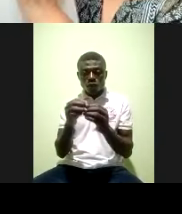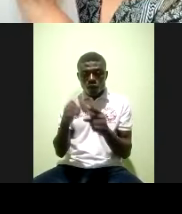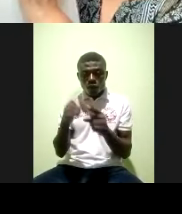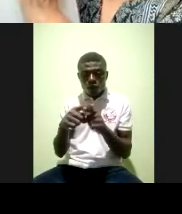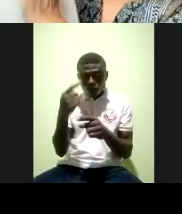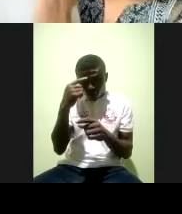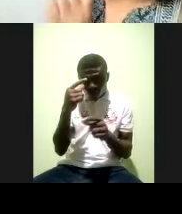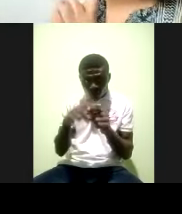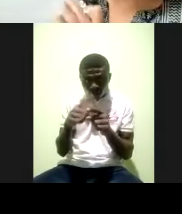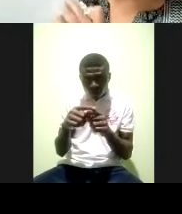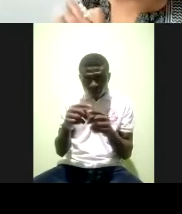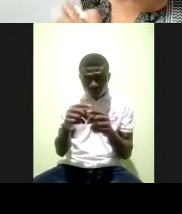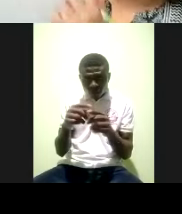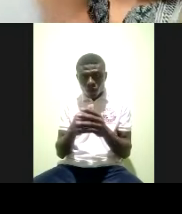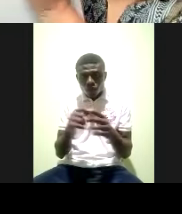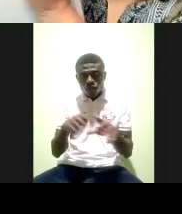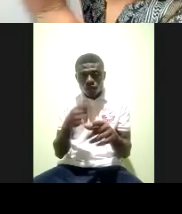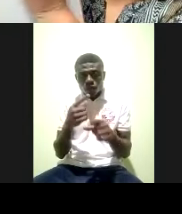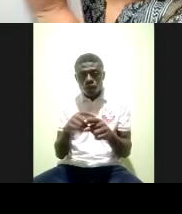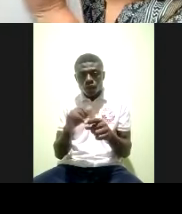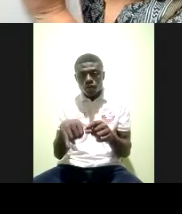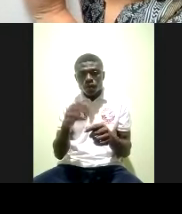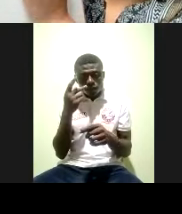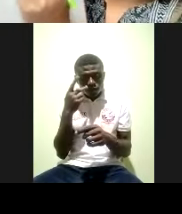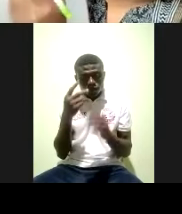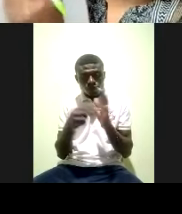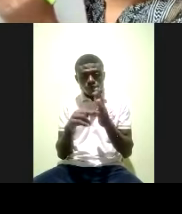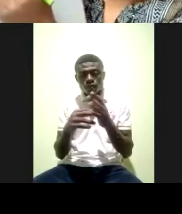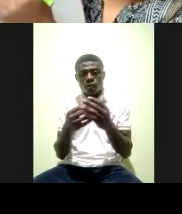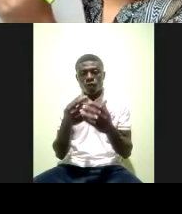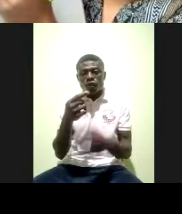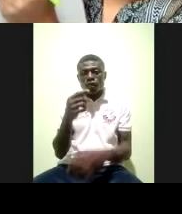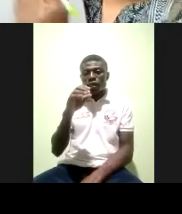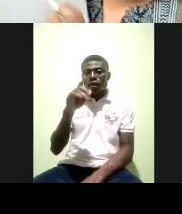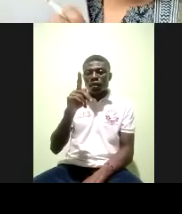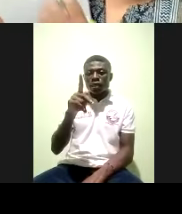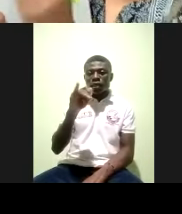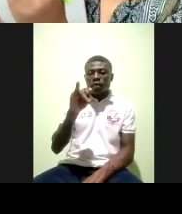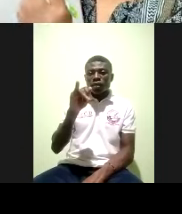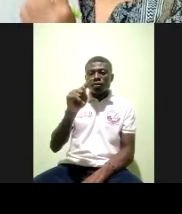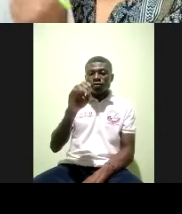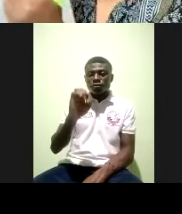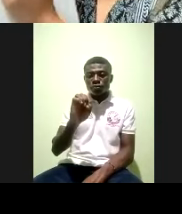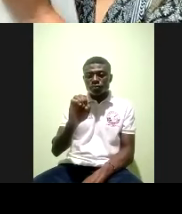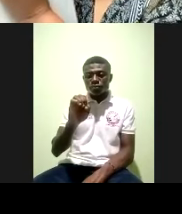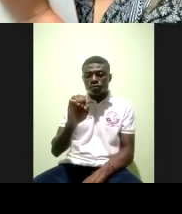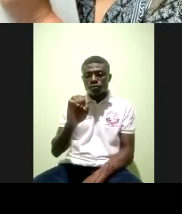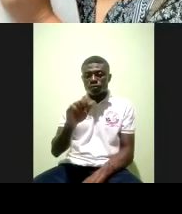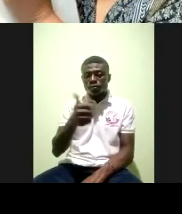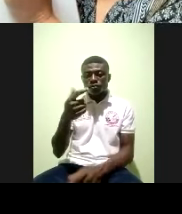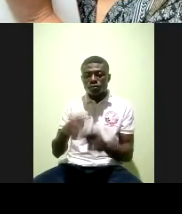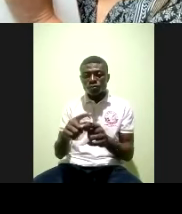Same word, the base root word is kit, with E becomes kite. Then other words could